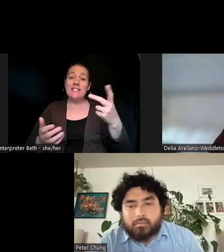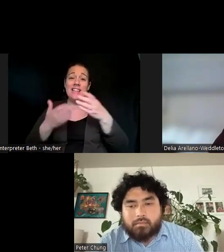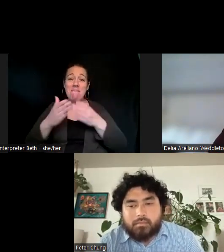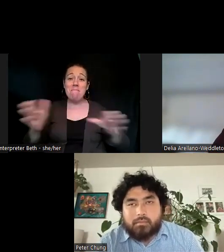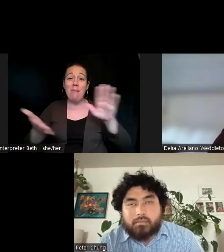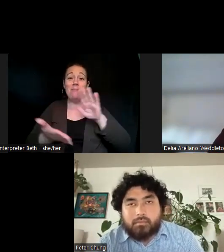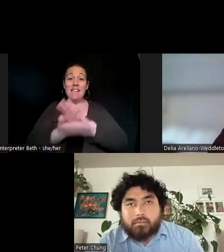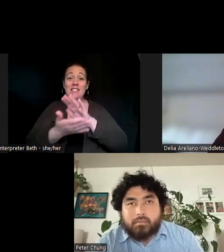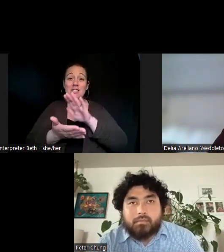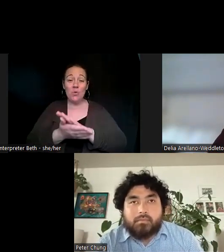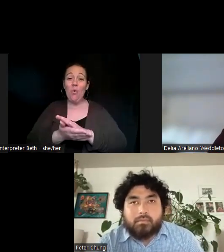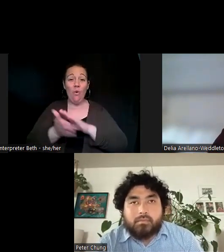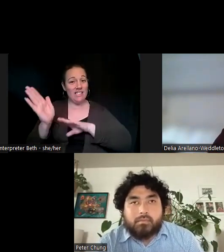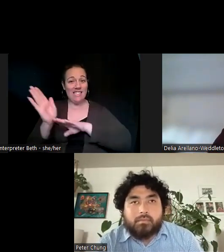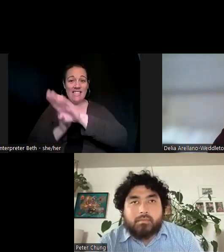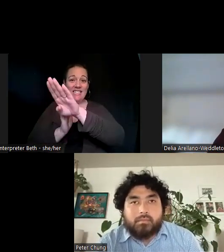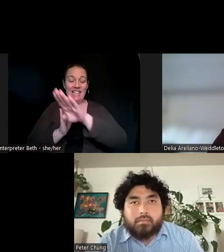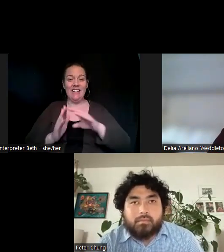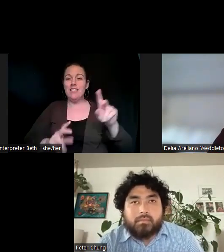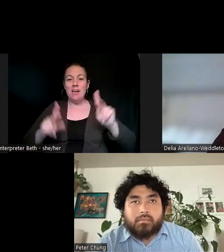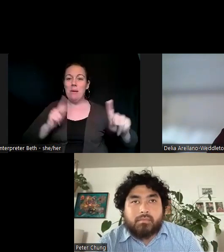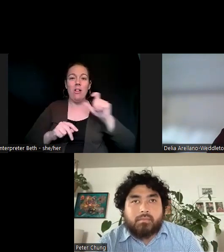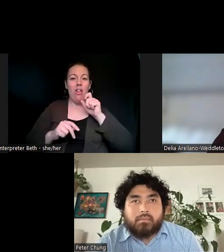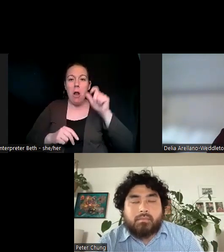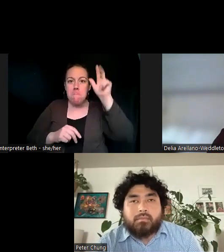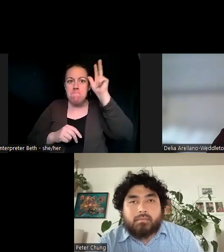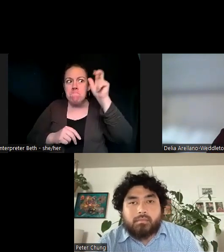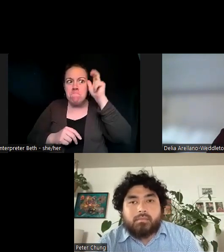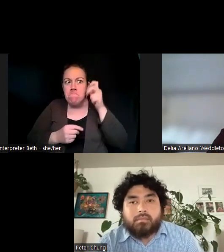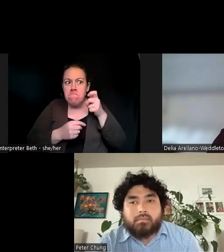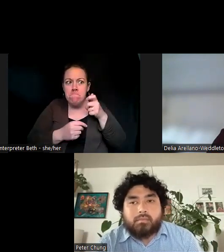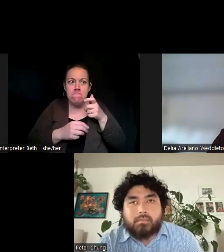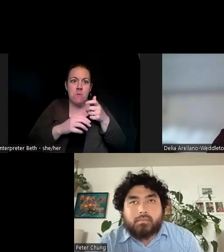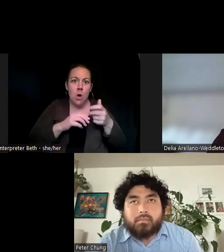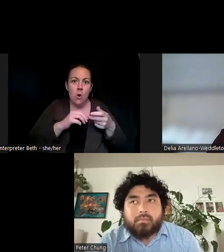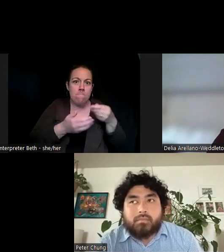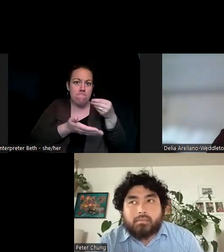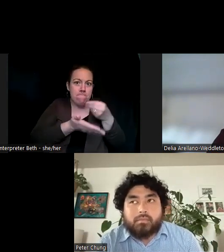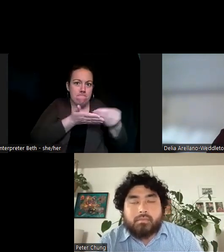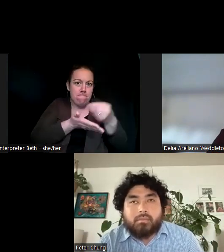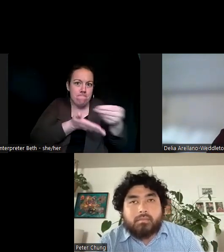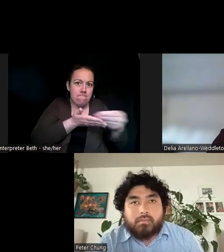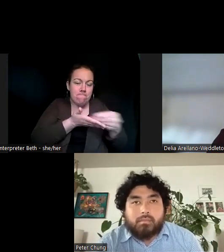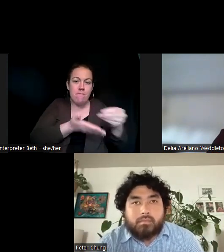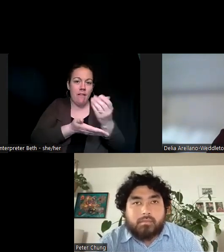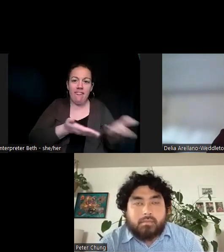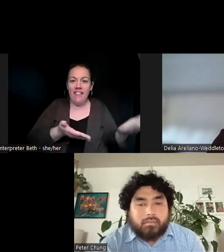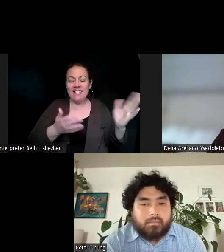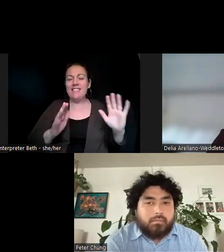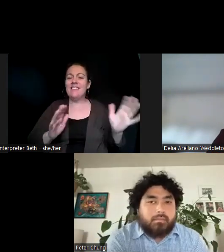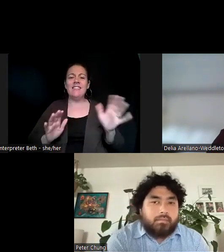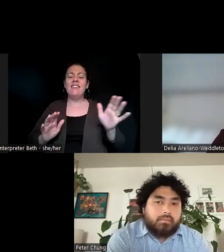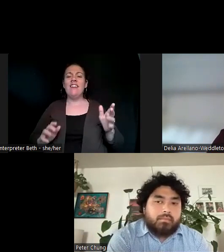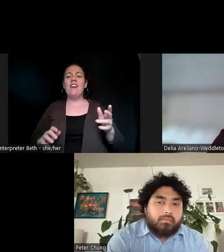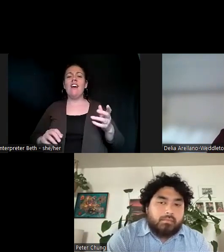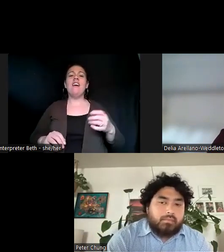in nefarious ways or with evil intentions. I think we are really all on the same page that public education is the